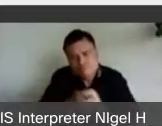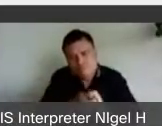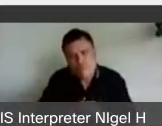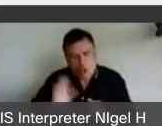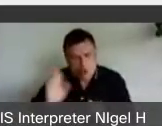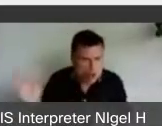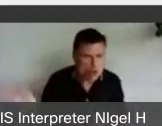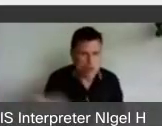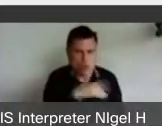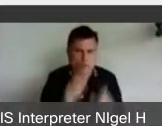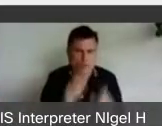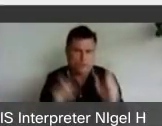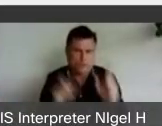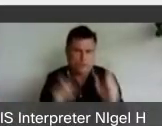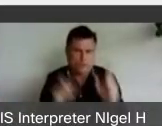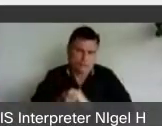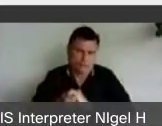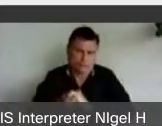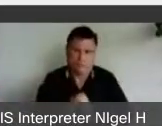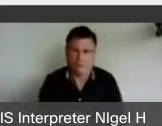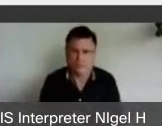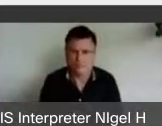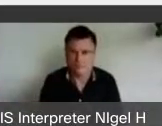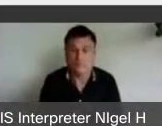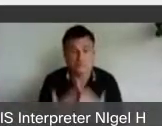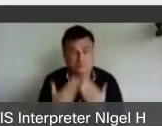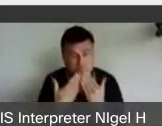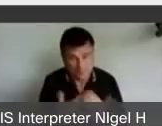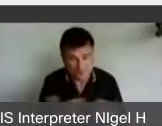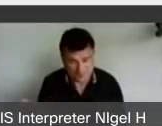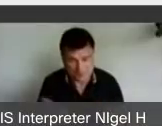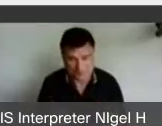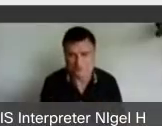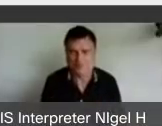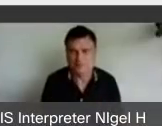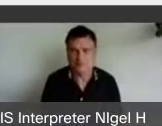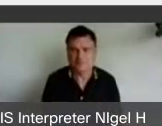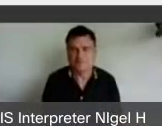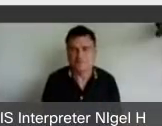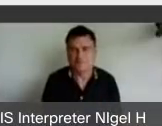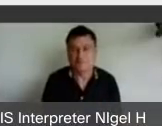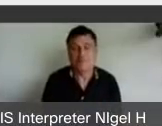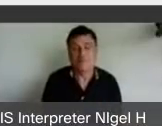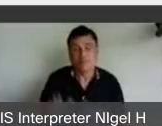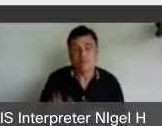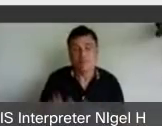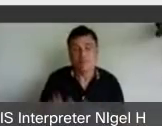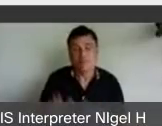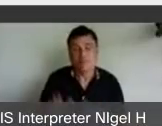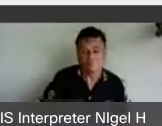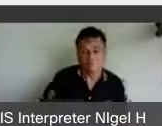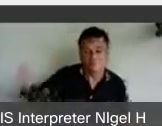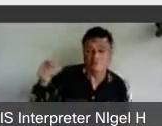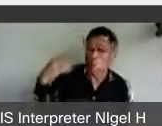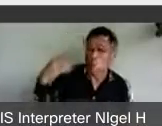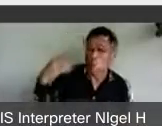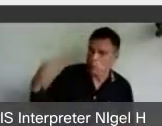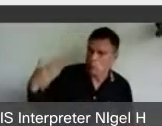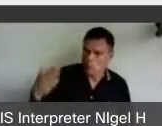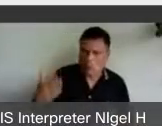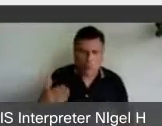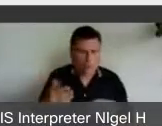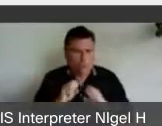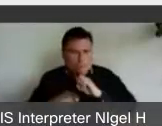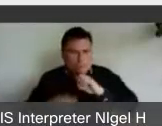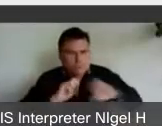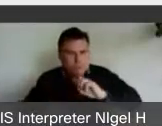Thank you so much, Secretary General. I think that's a very powerful comment, recognizing the fragility of our world, but also the resilience of young people and our role